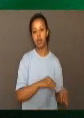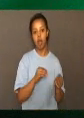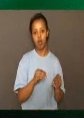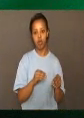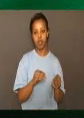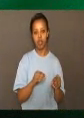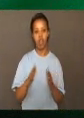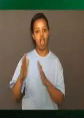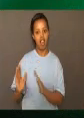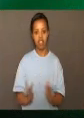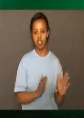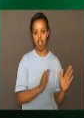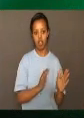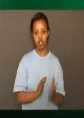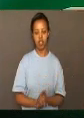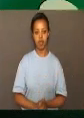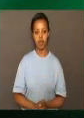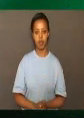Students, let's get ready.